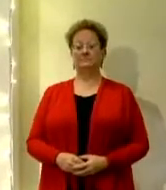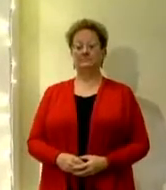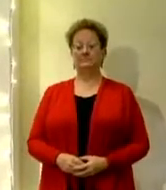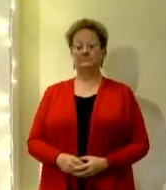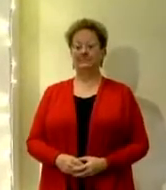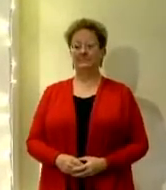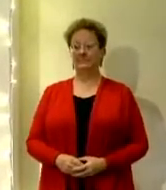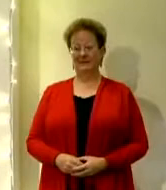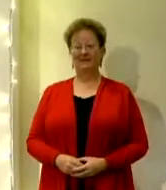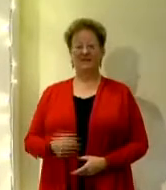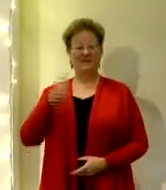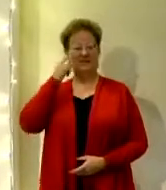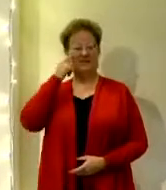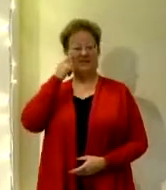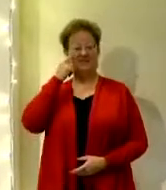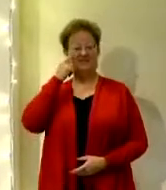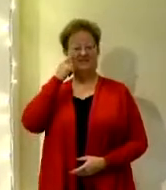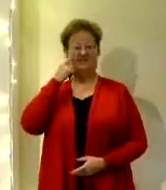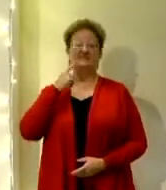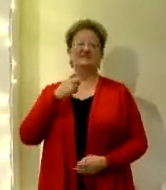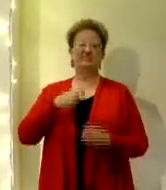get me in trouble, right? Anybody?